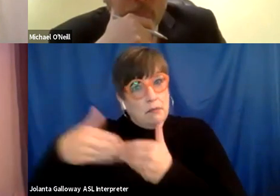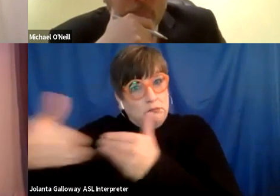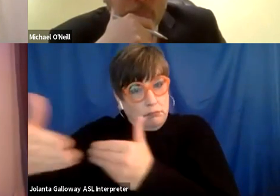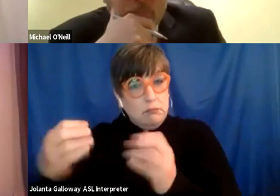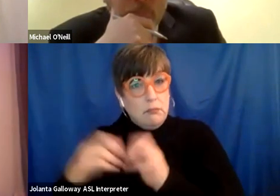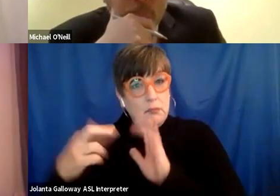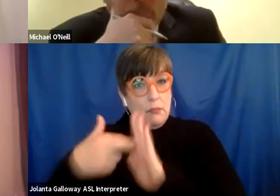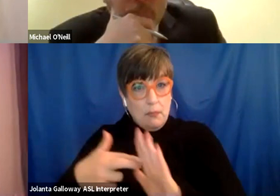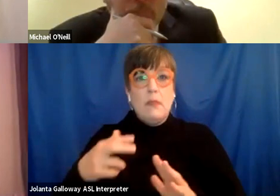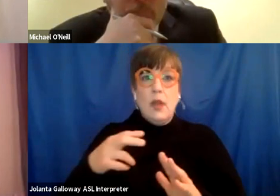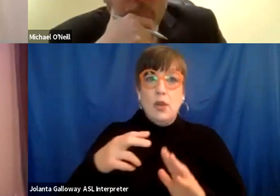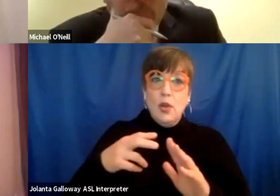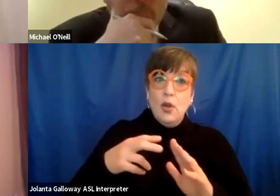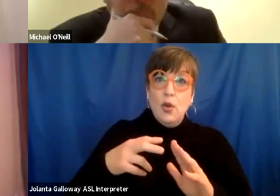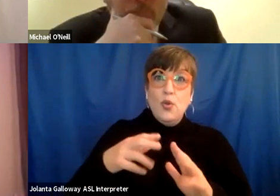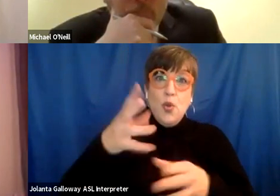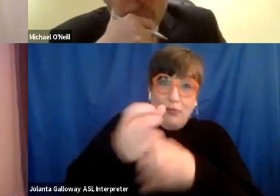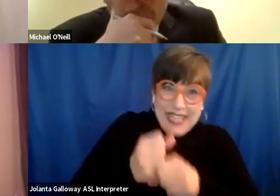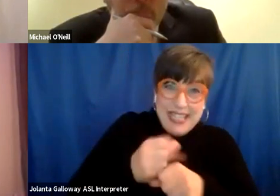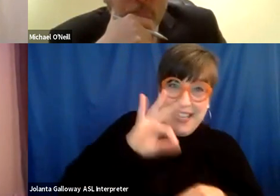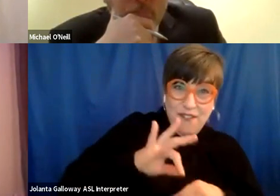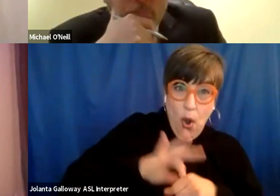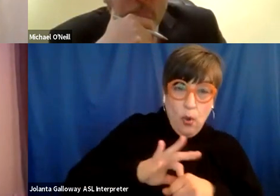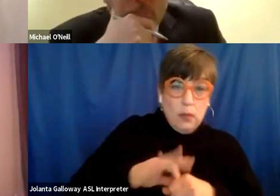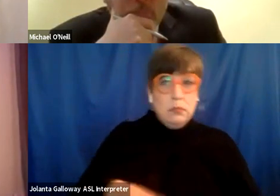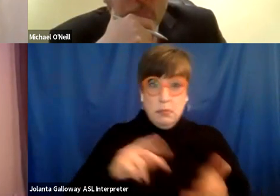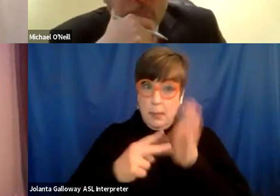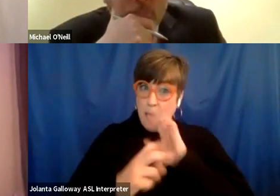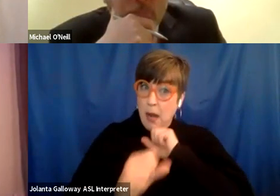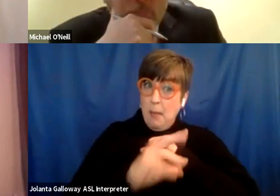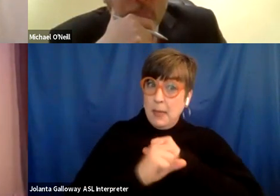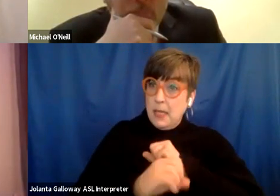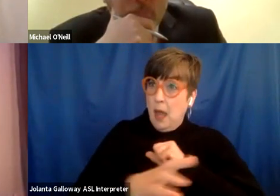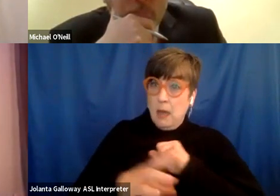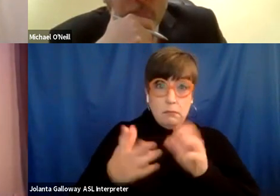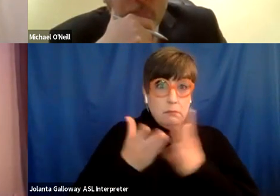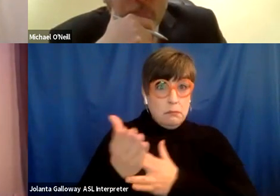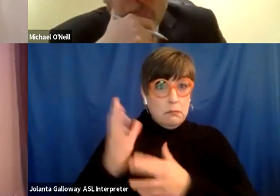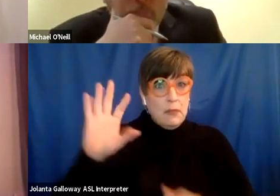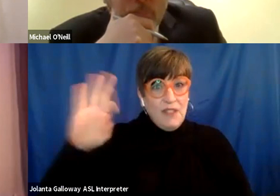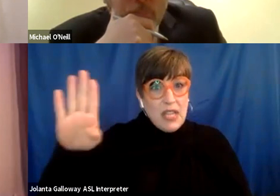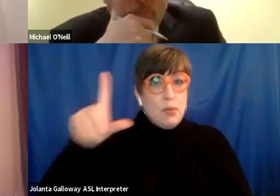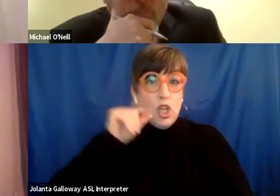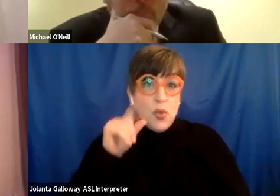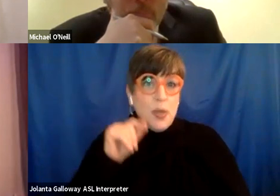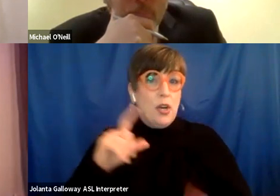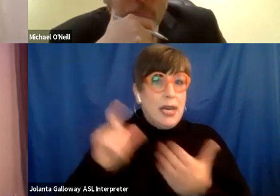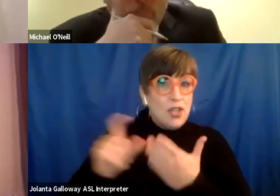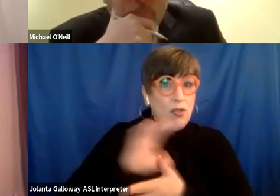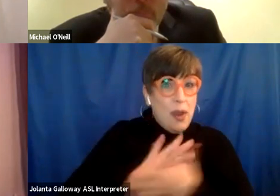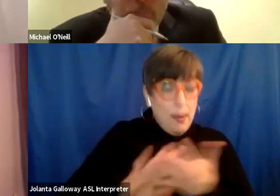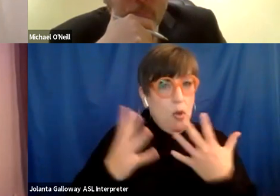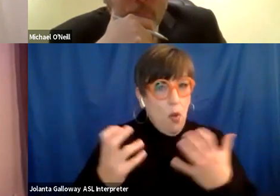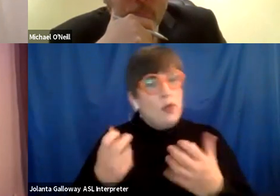and receive a vote, whether it's publicizing your support via social media or making a statement. We would love to see you all supporting the